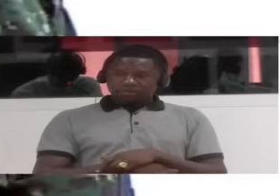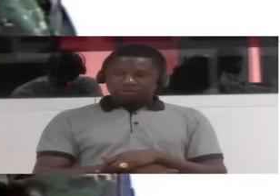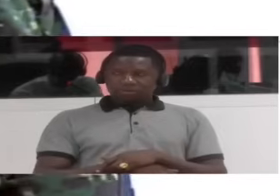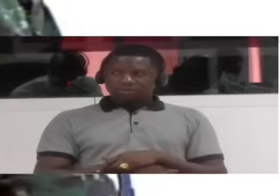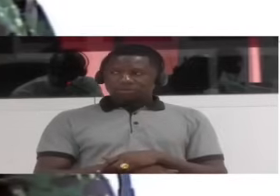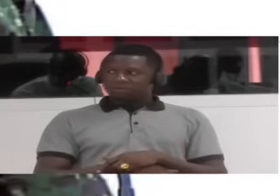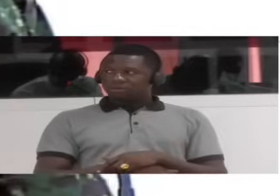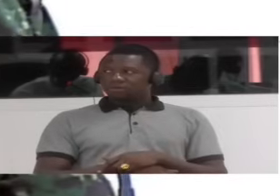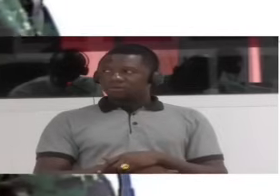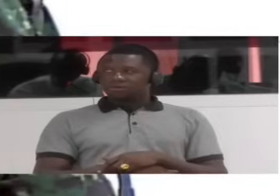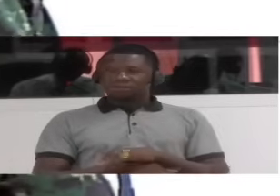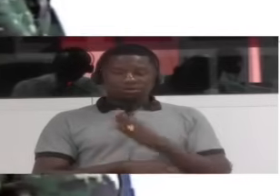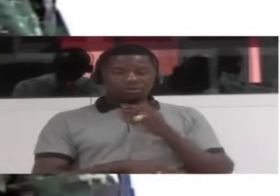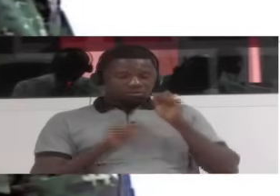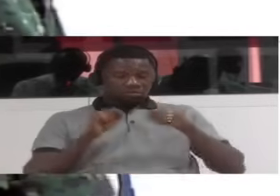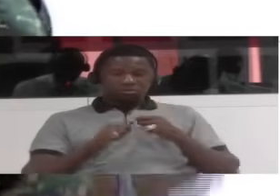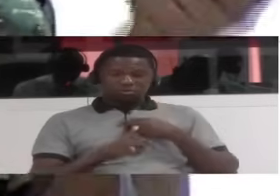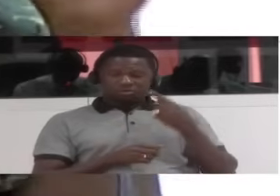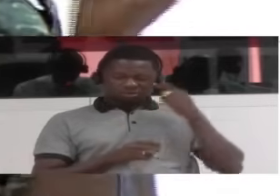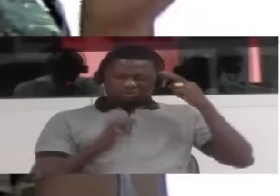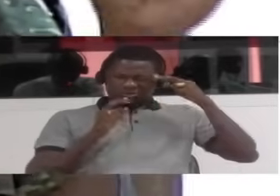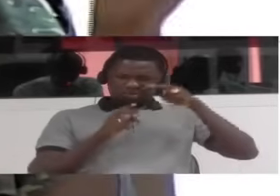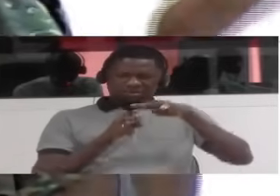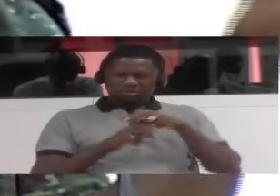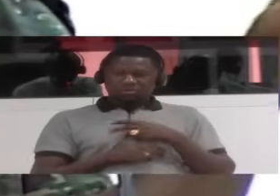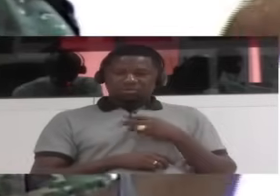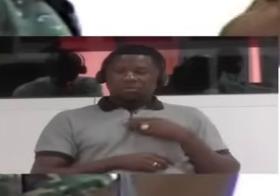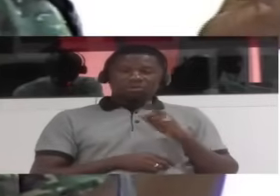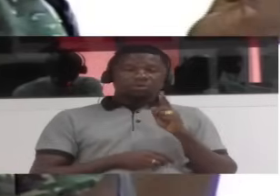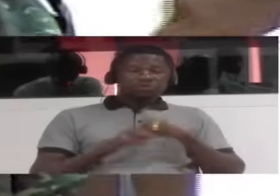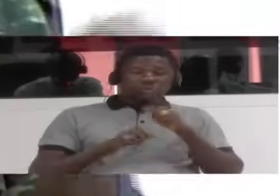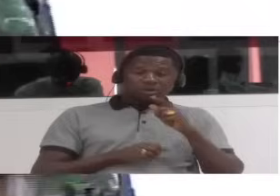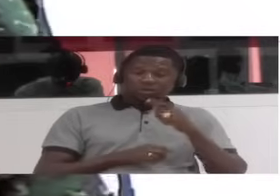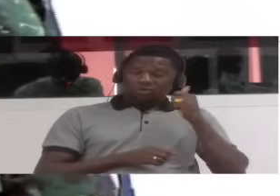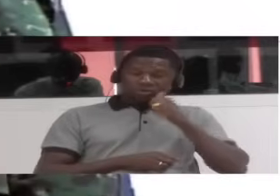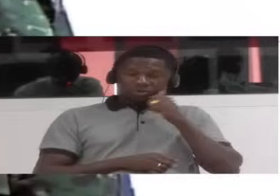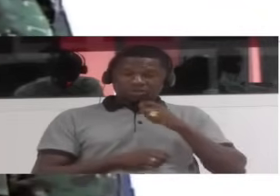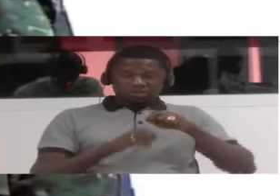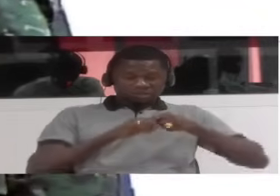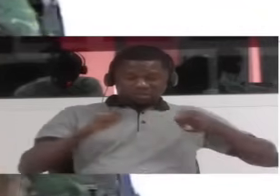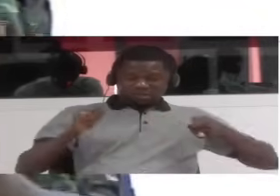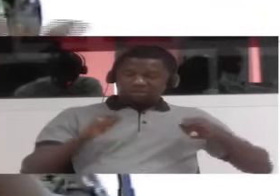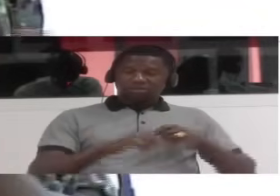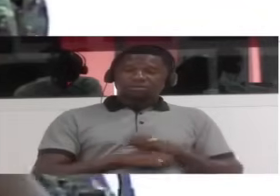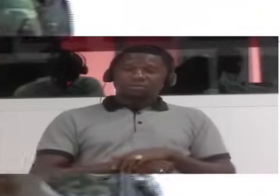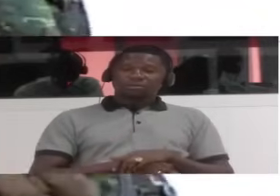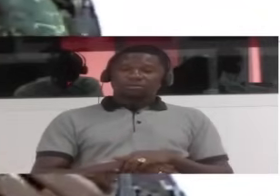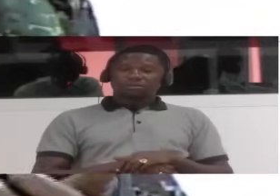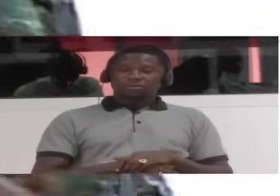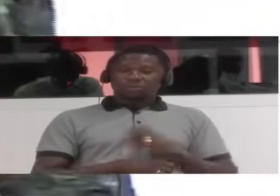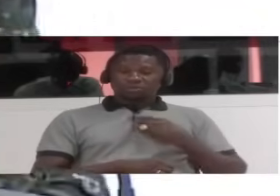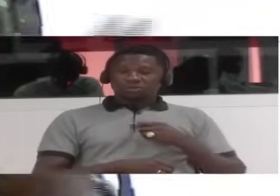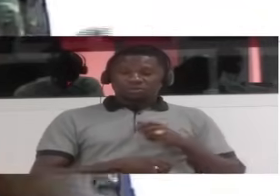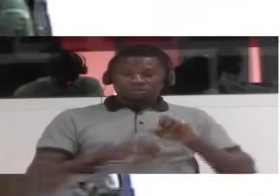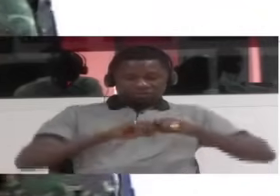it's possible. I didn't put my mind on that. It's possible. Because some were using sticks, some were using these